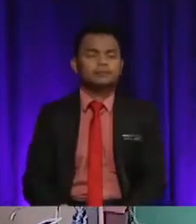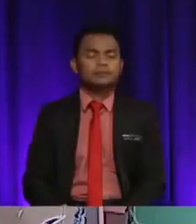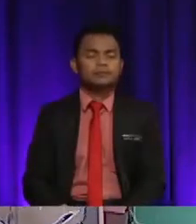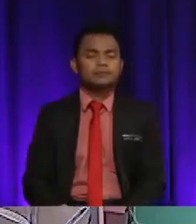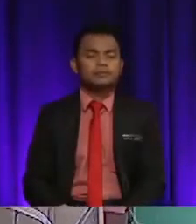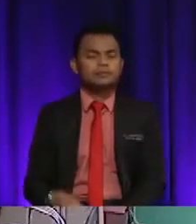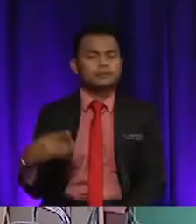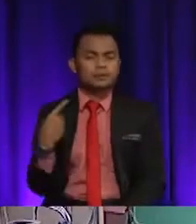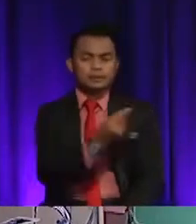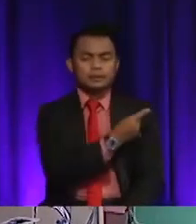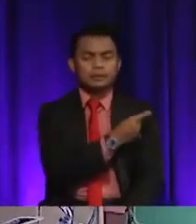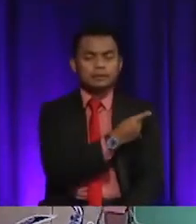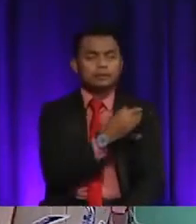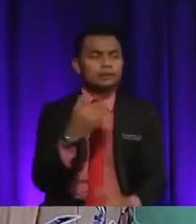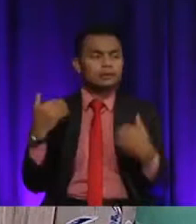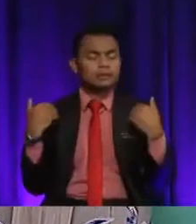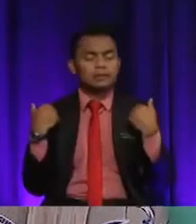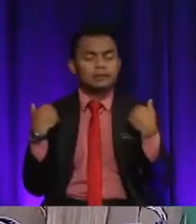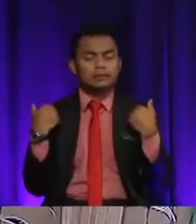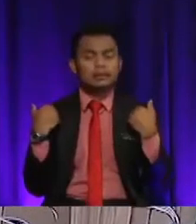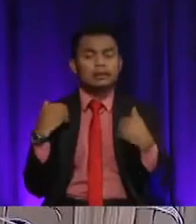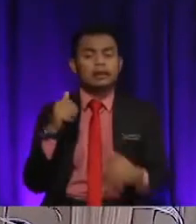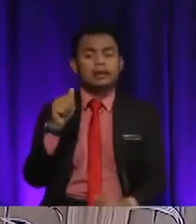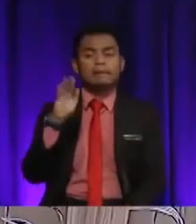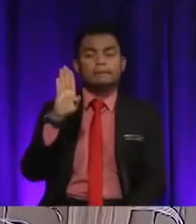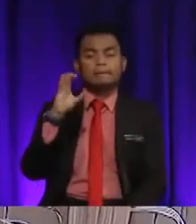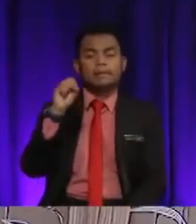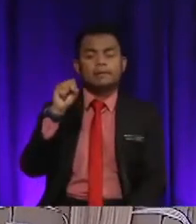extract over here. Can I get somebody to read this, please?